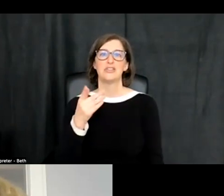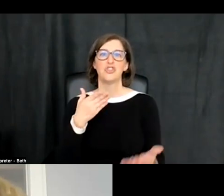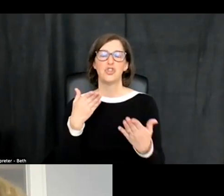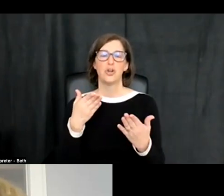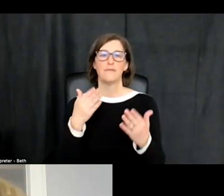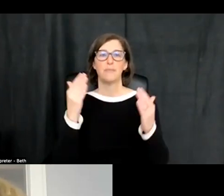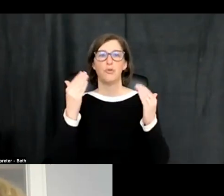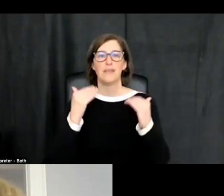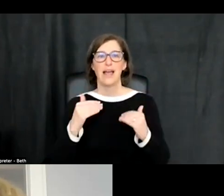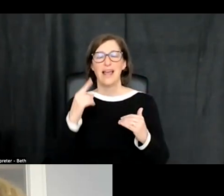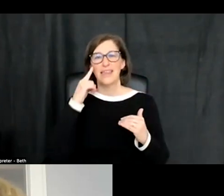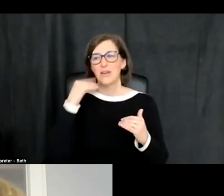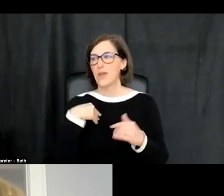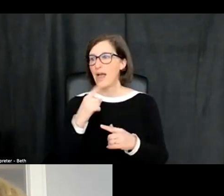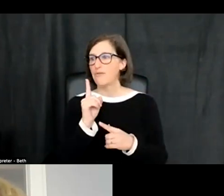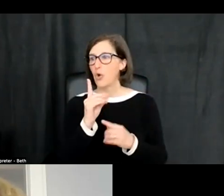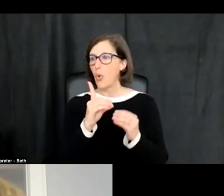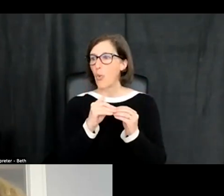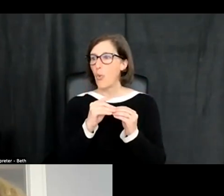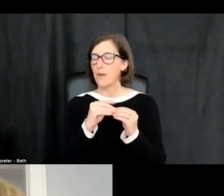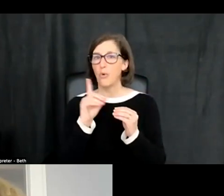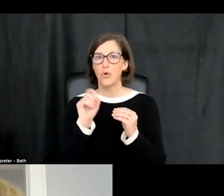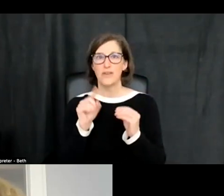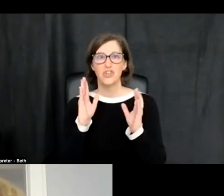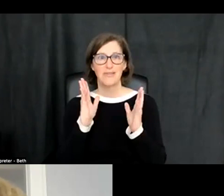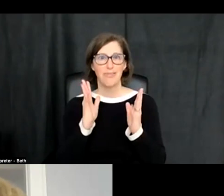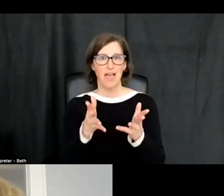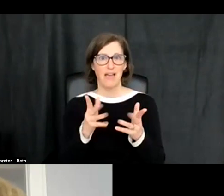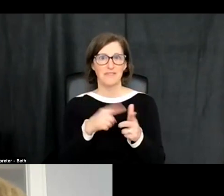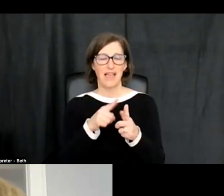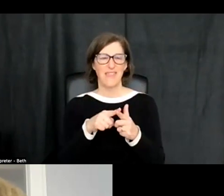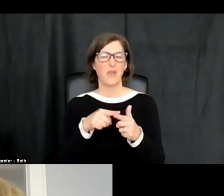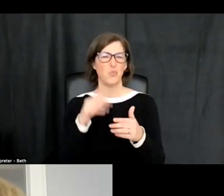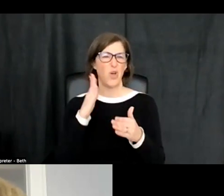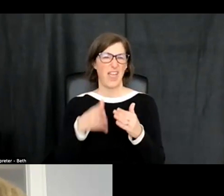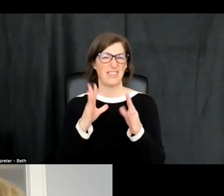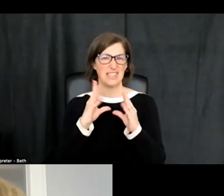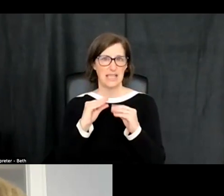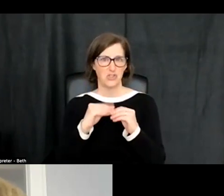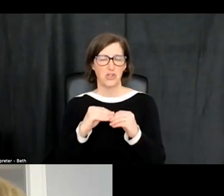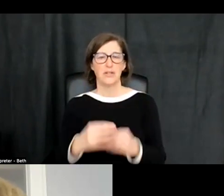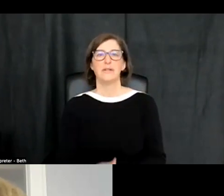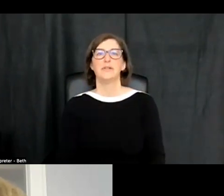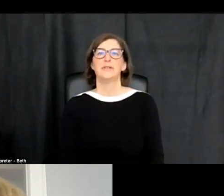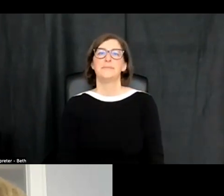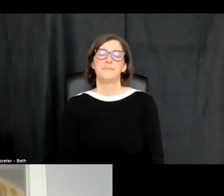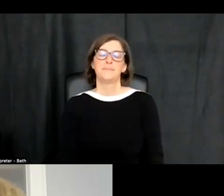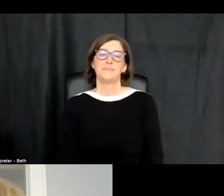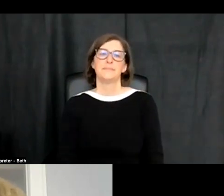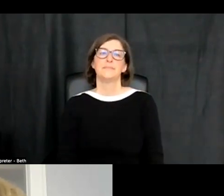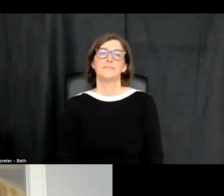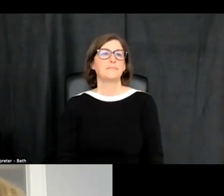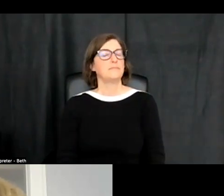Moving on, I think we have about one more question left, and then we can wrap up the session. And I wonder